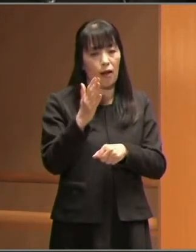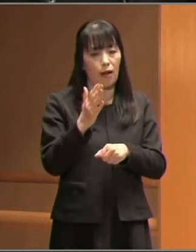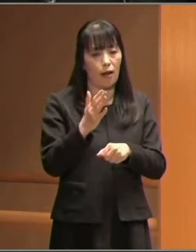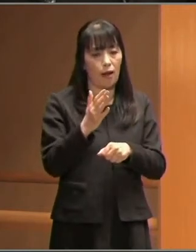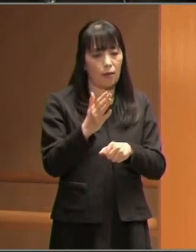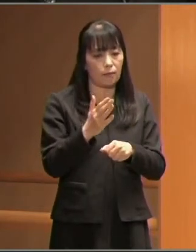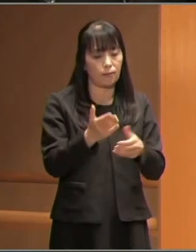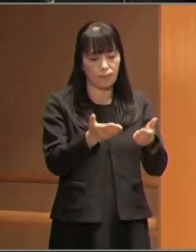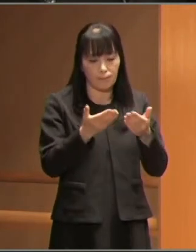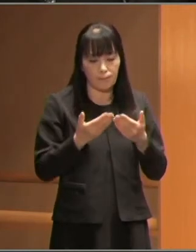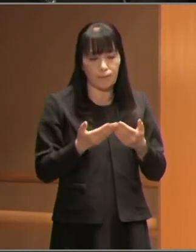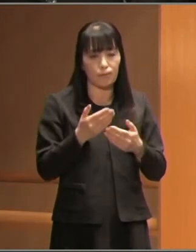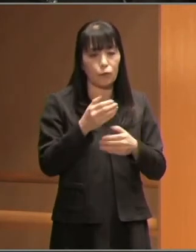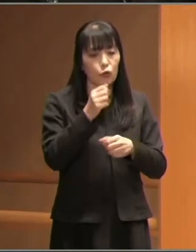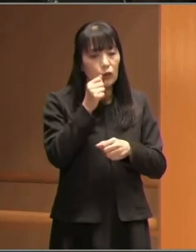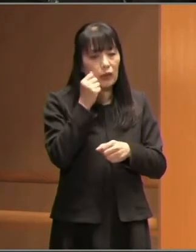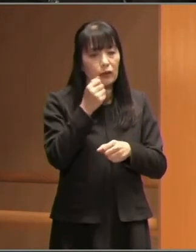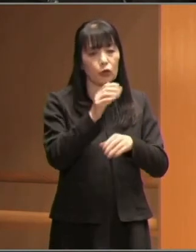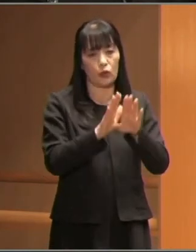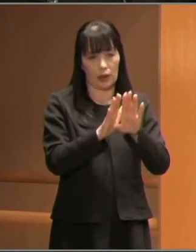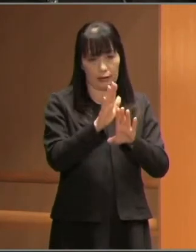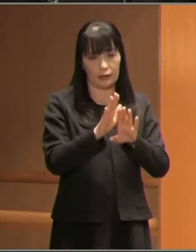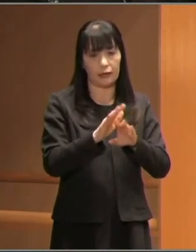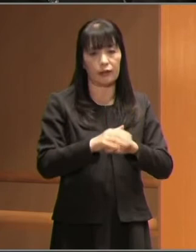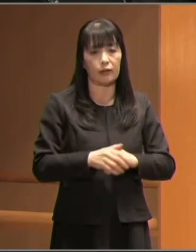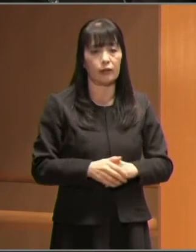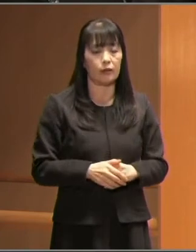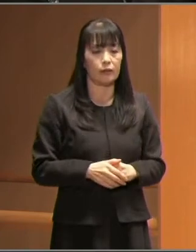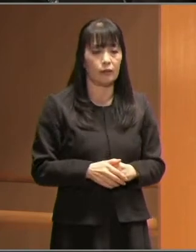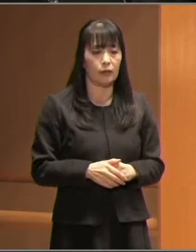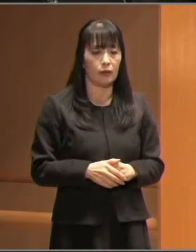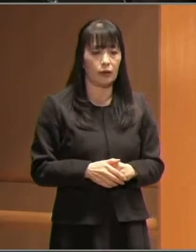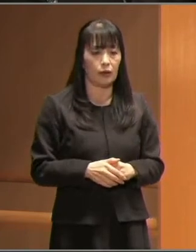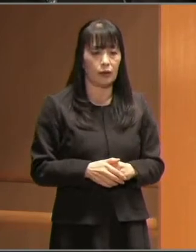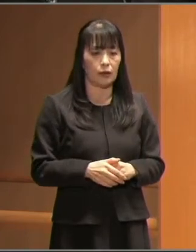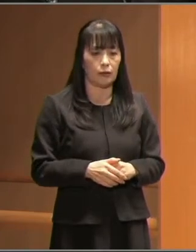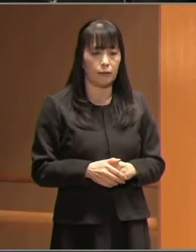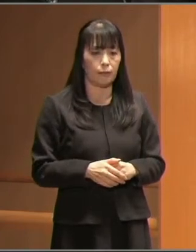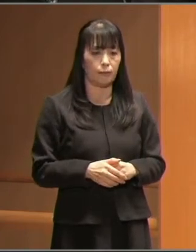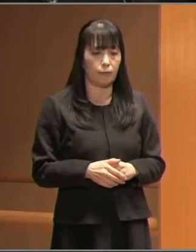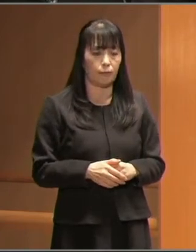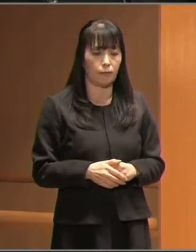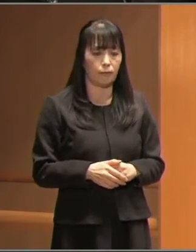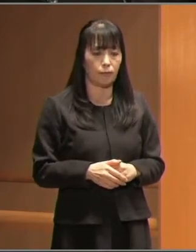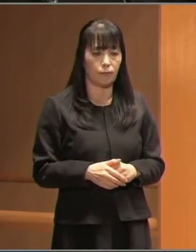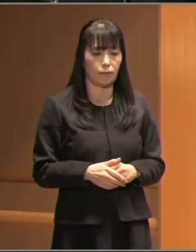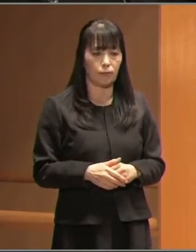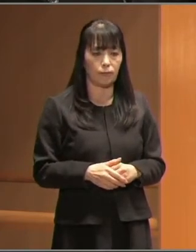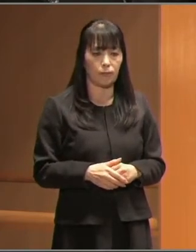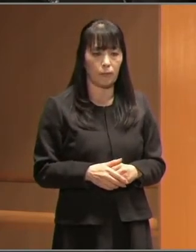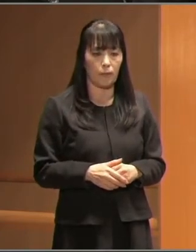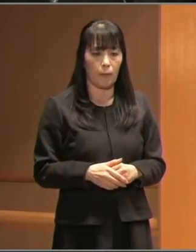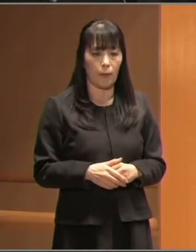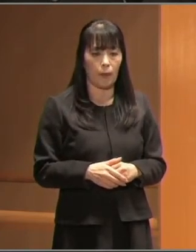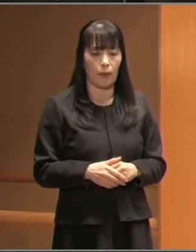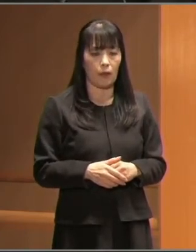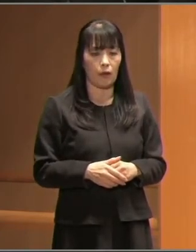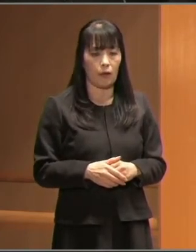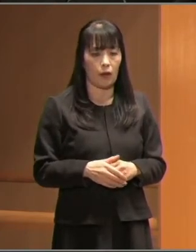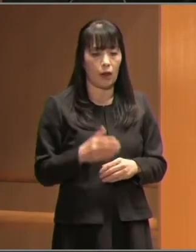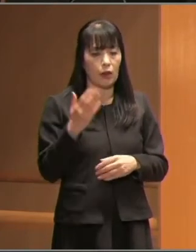actually the good materials are really difficult to get or obtain these days.